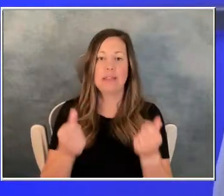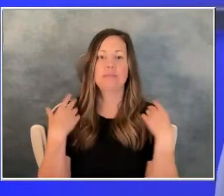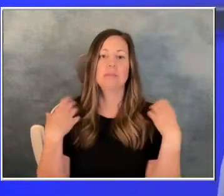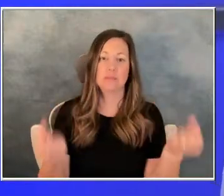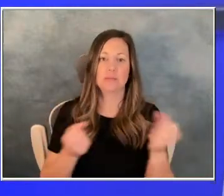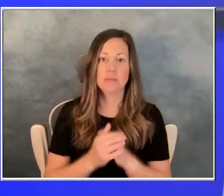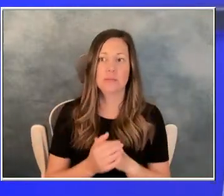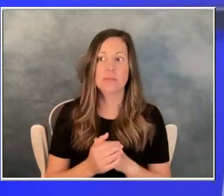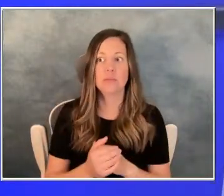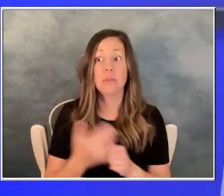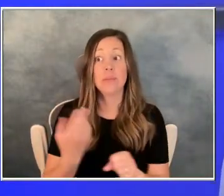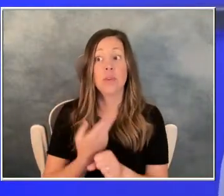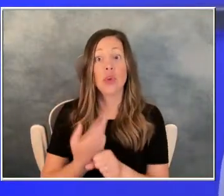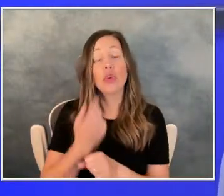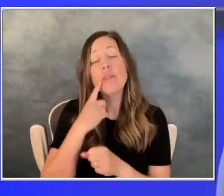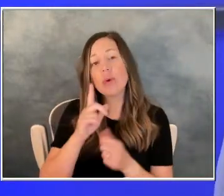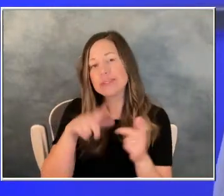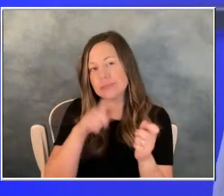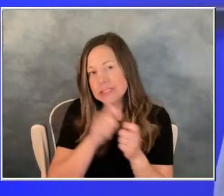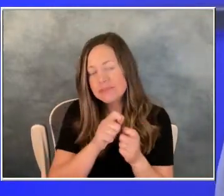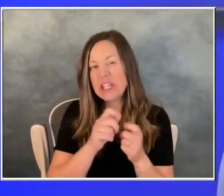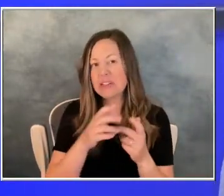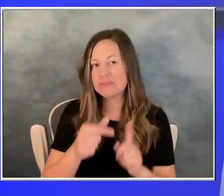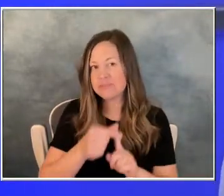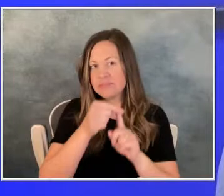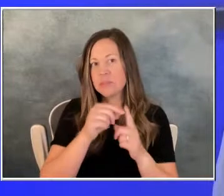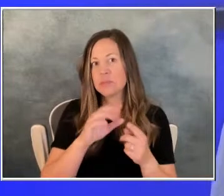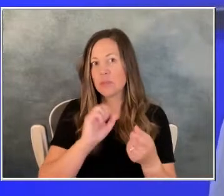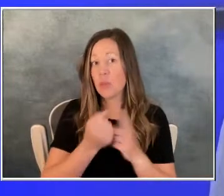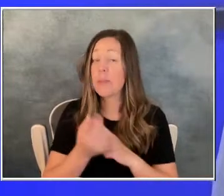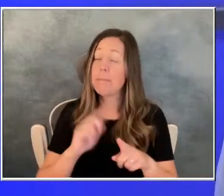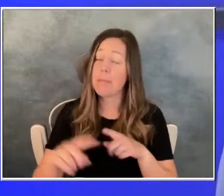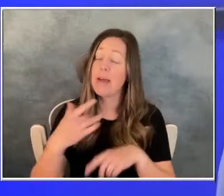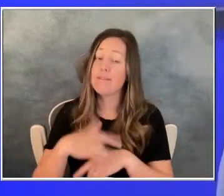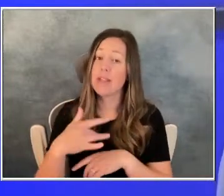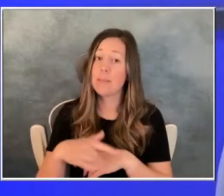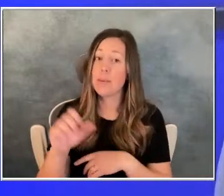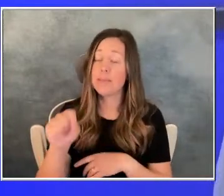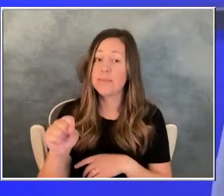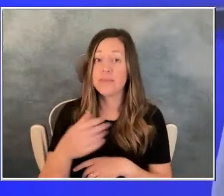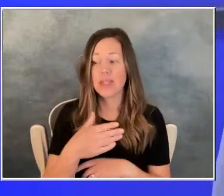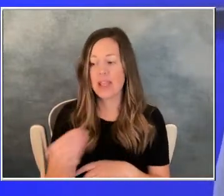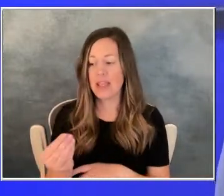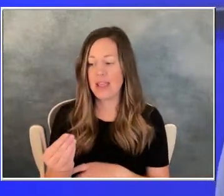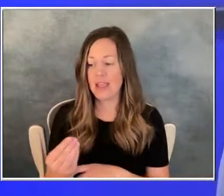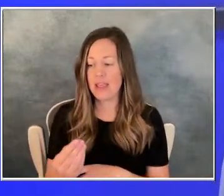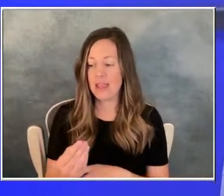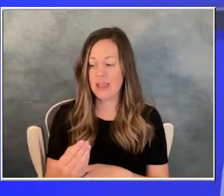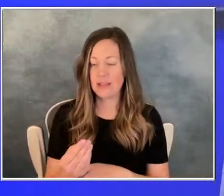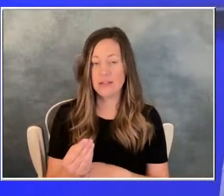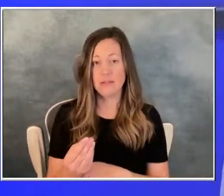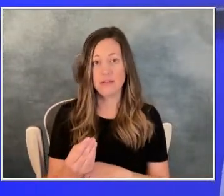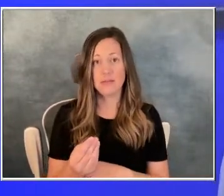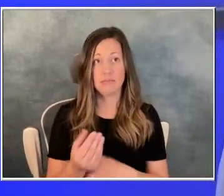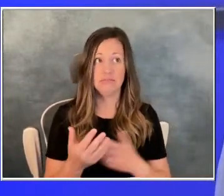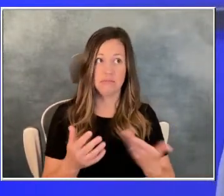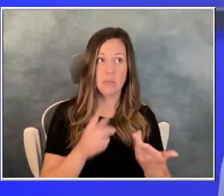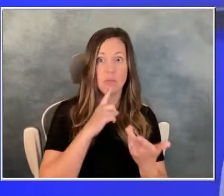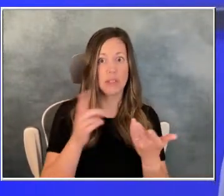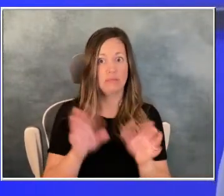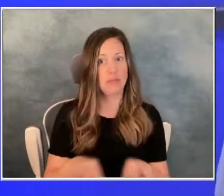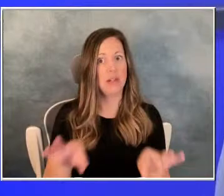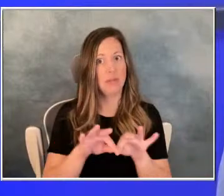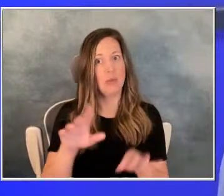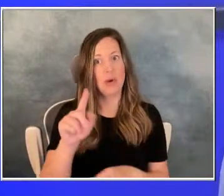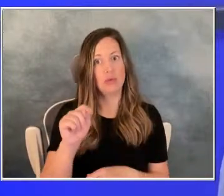in selective situations, but definitely it's available. It is a useful tool in